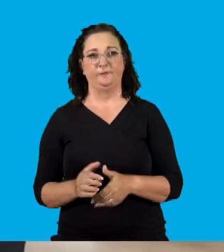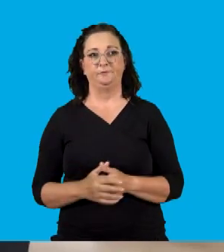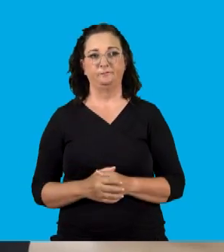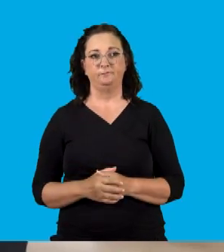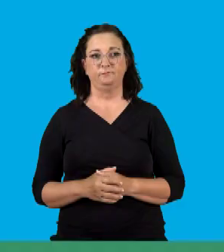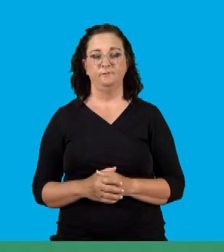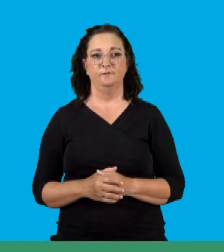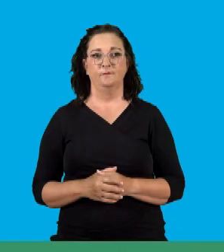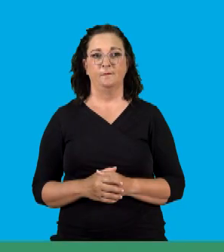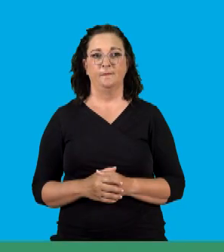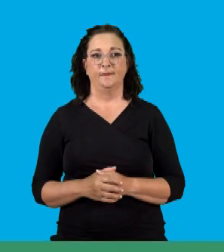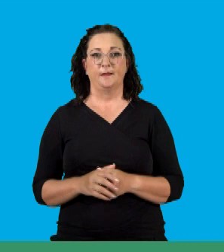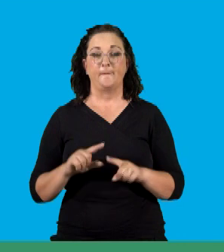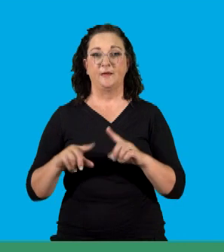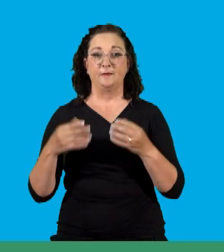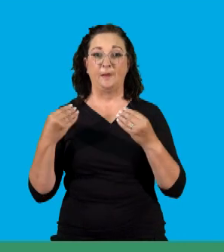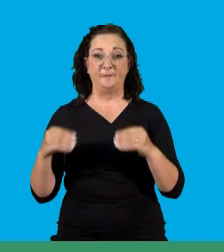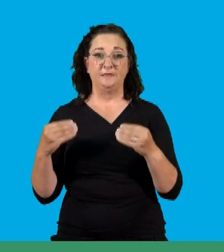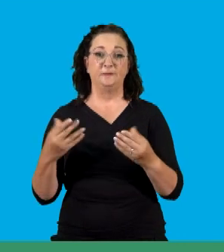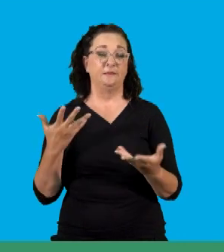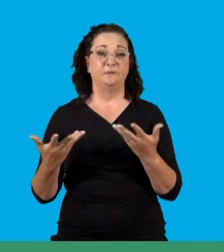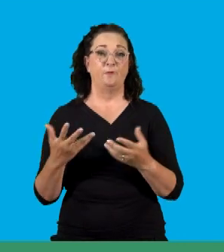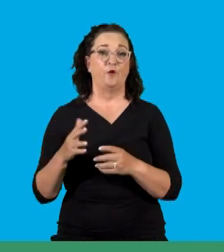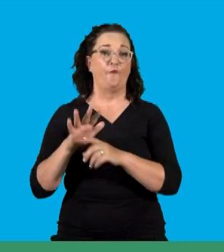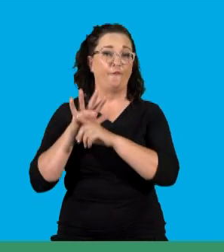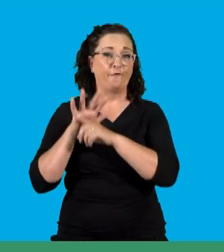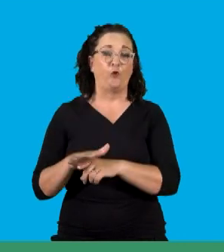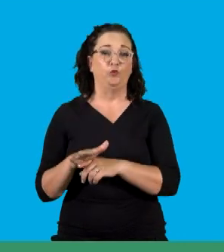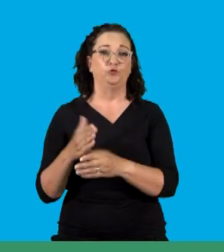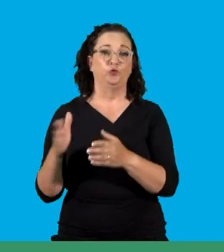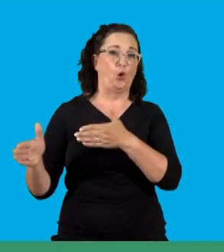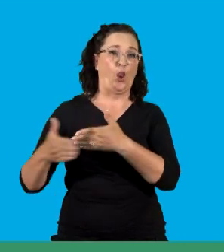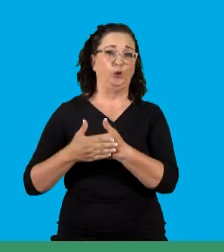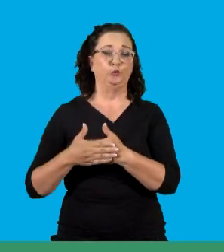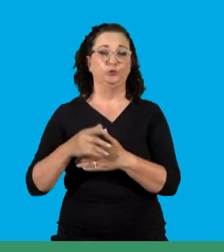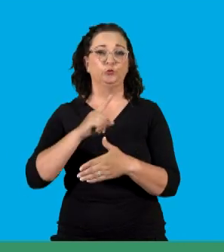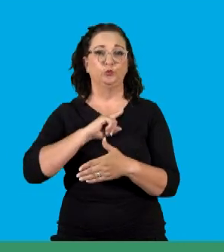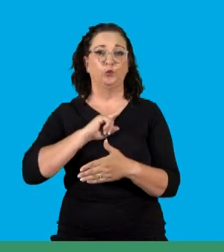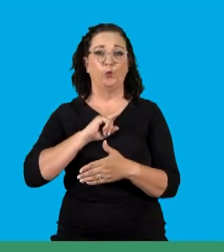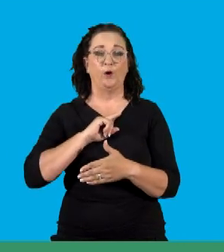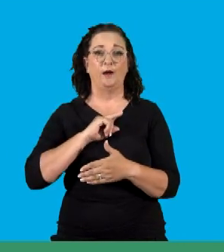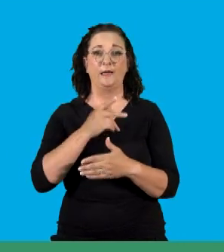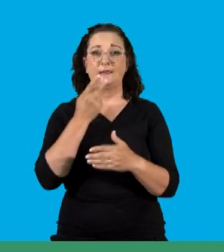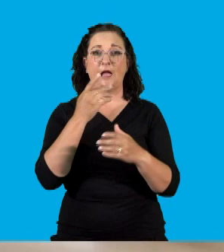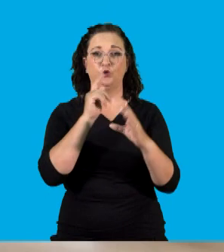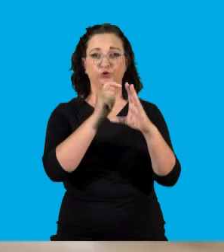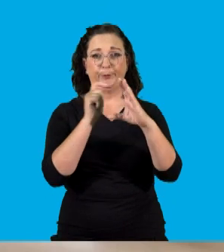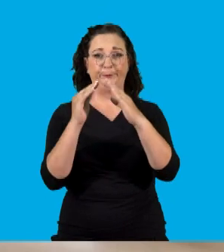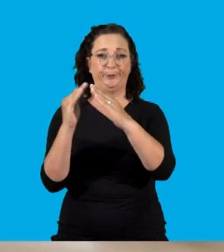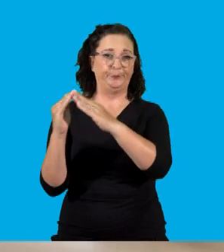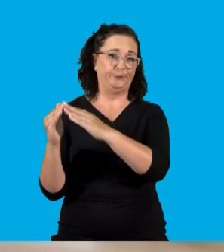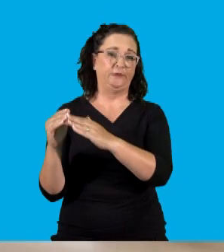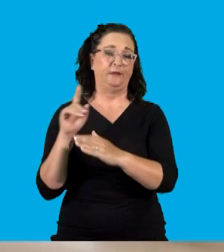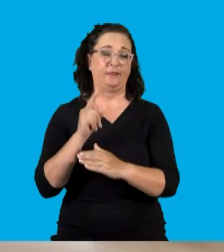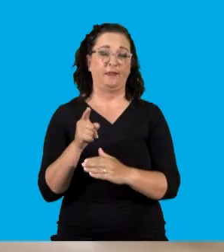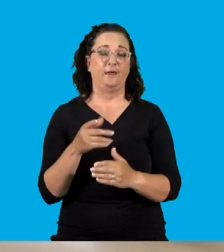political disturbances. Businesses may be forced to close, especially those located in townships. So due to